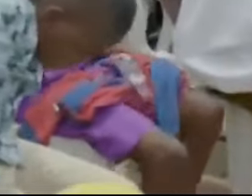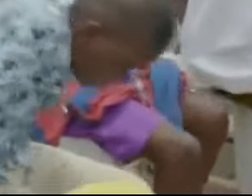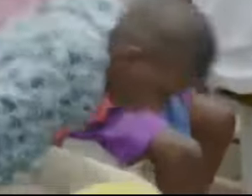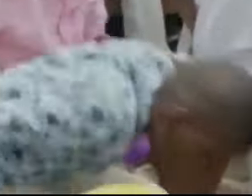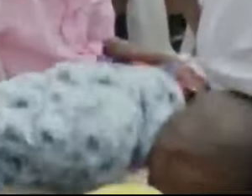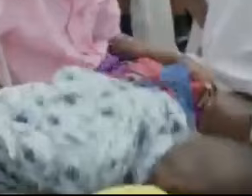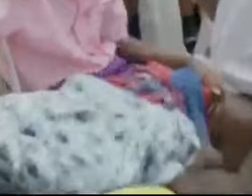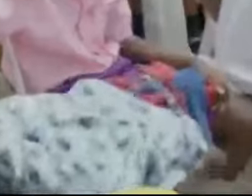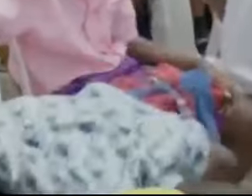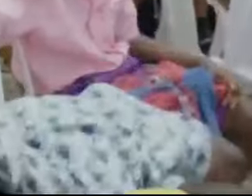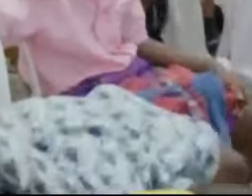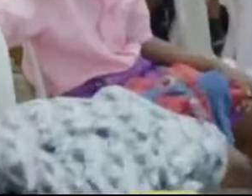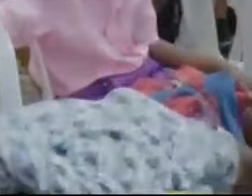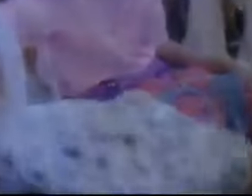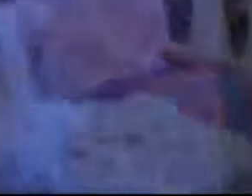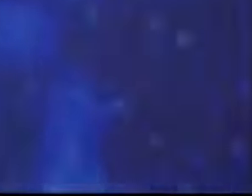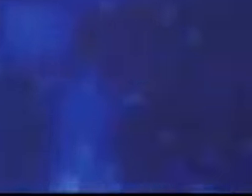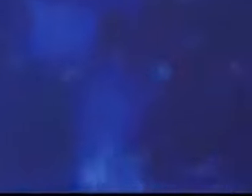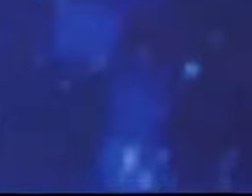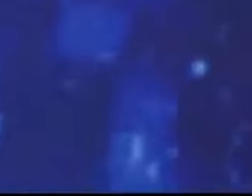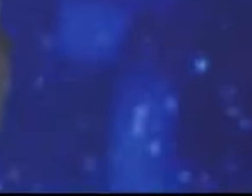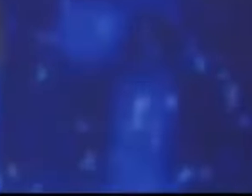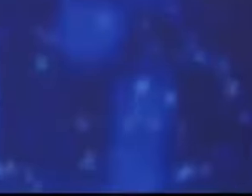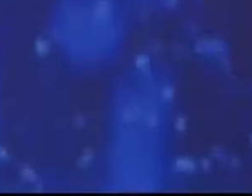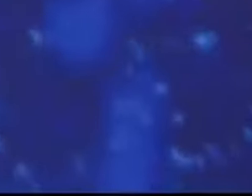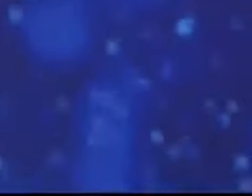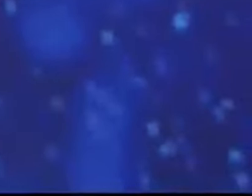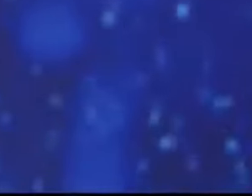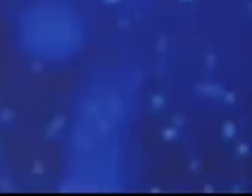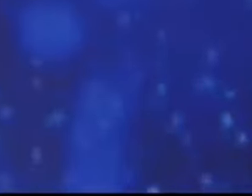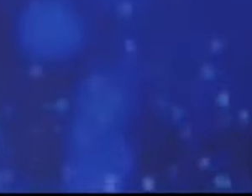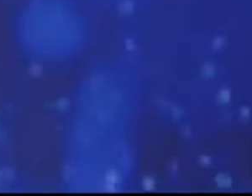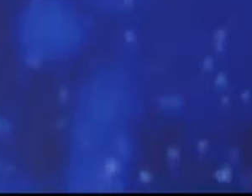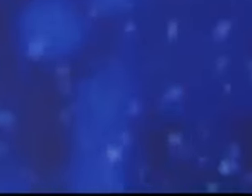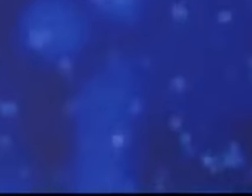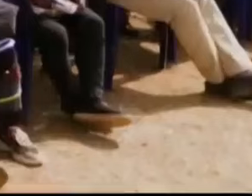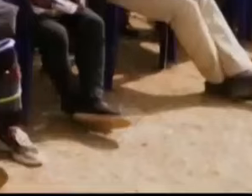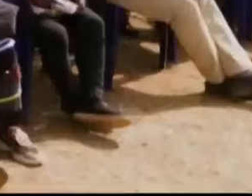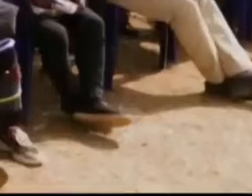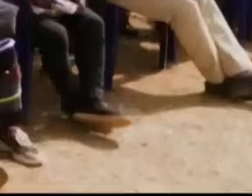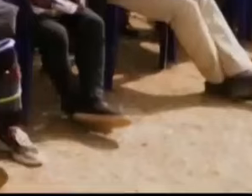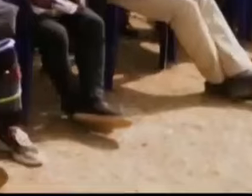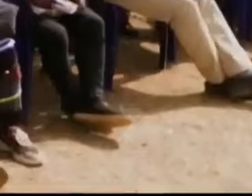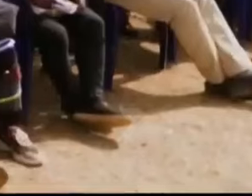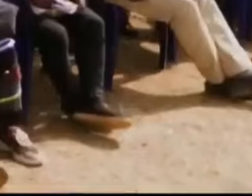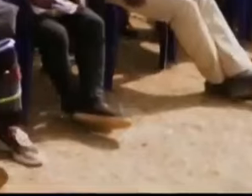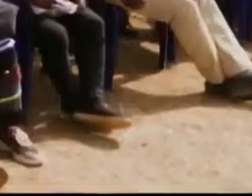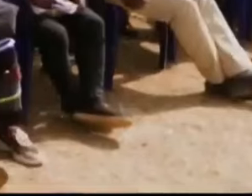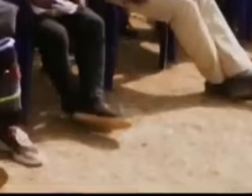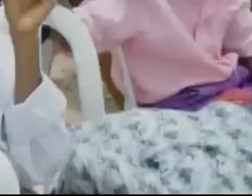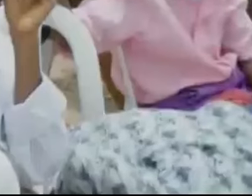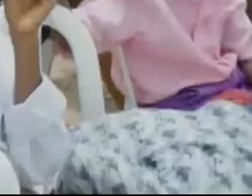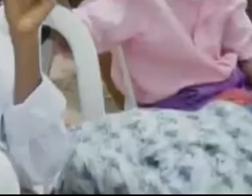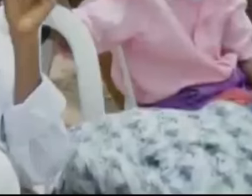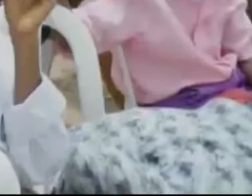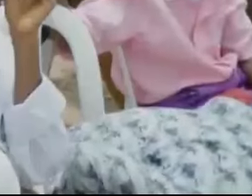you out of my hands? We're looking at Daniel, at Shadrach, Meshach, and Abednego. Look at verse 16.